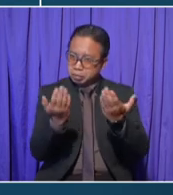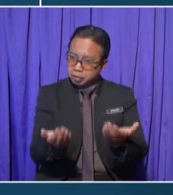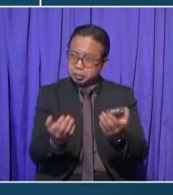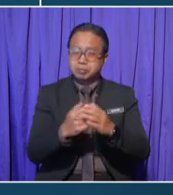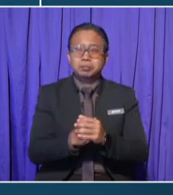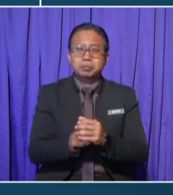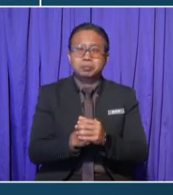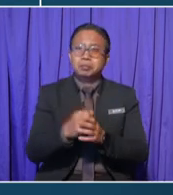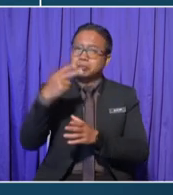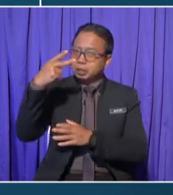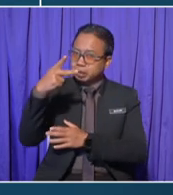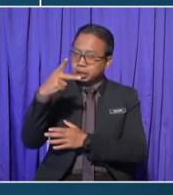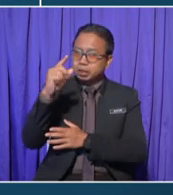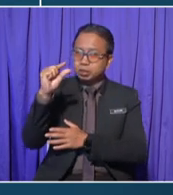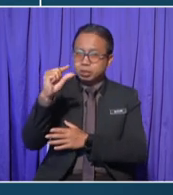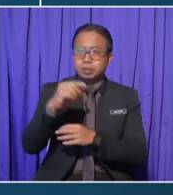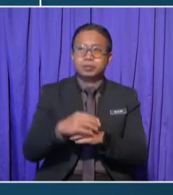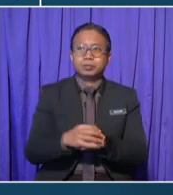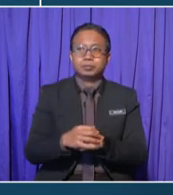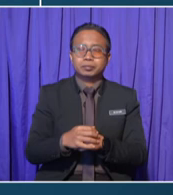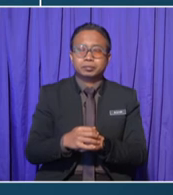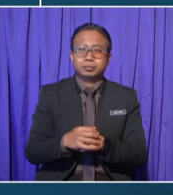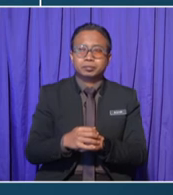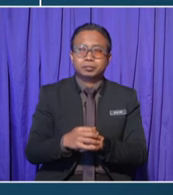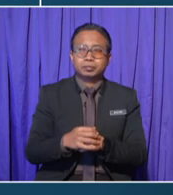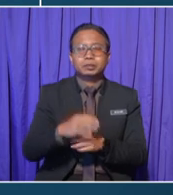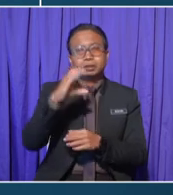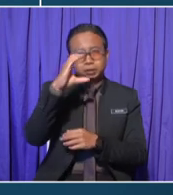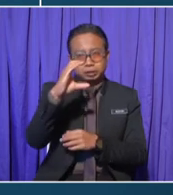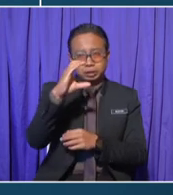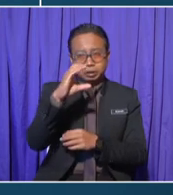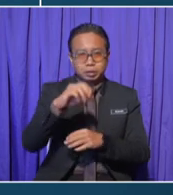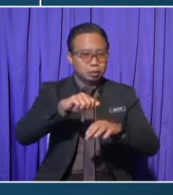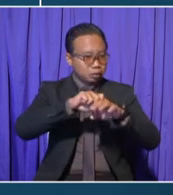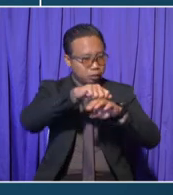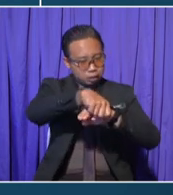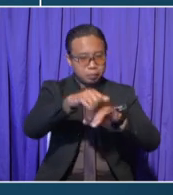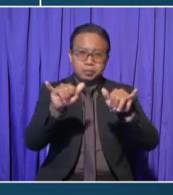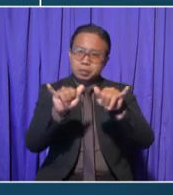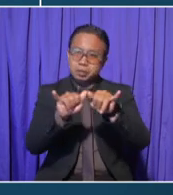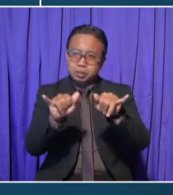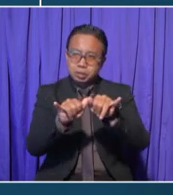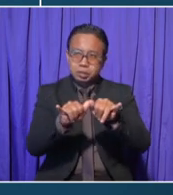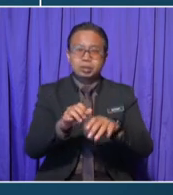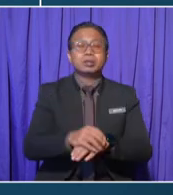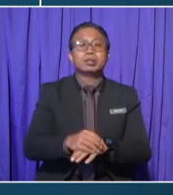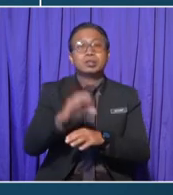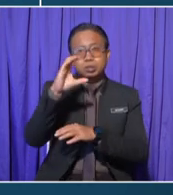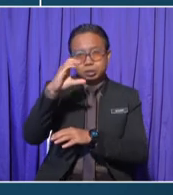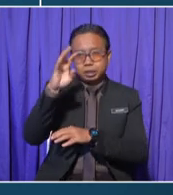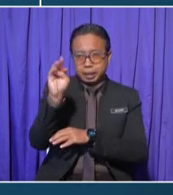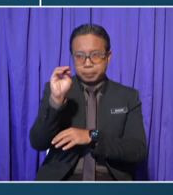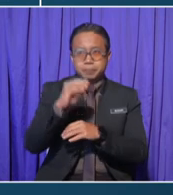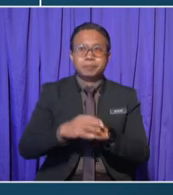the unit is kg. Or C. Measuring tape, and the unit is cm.